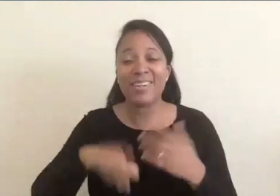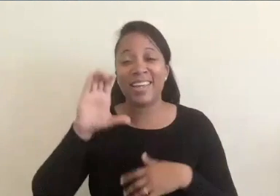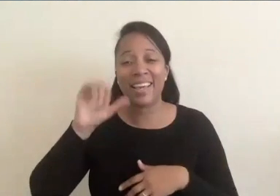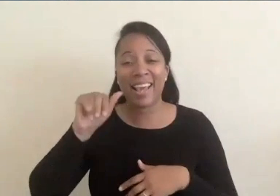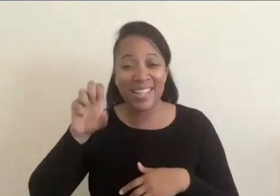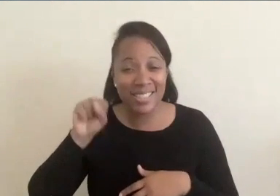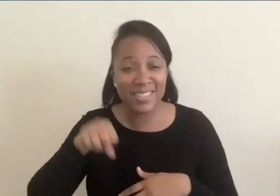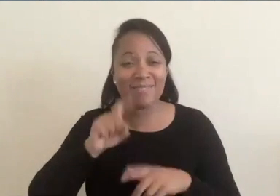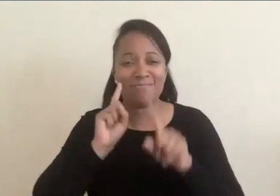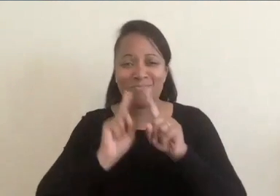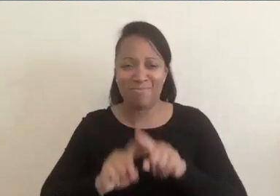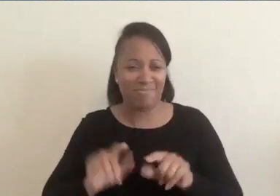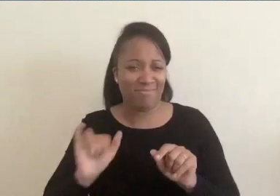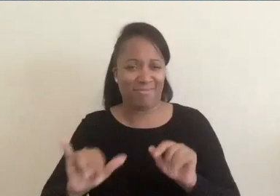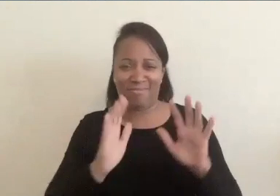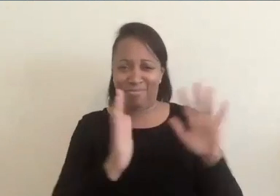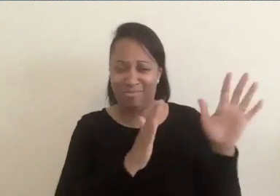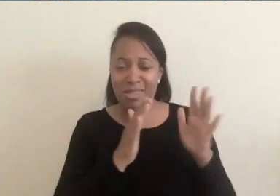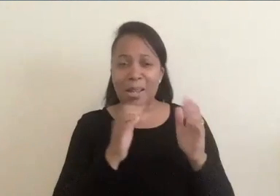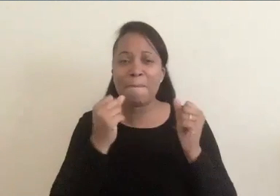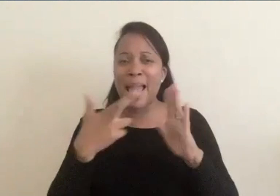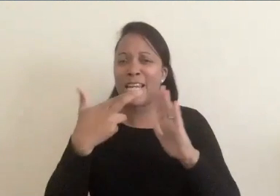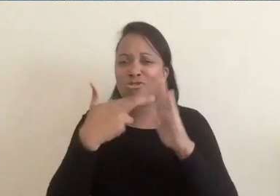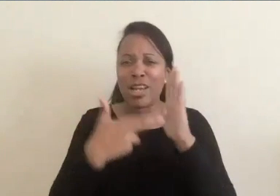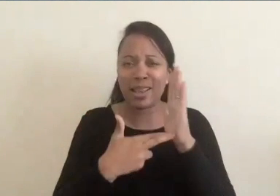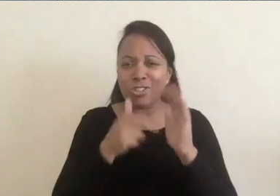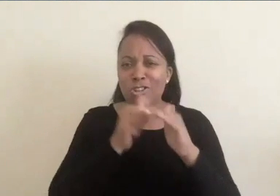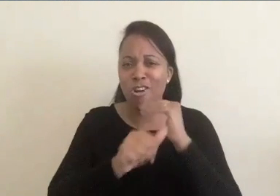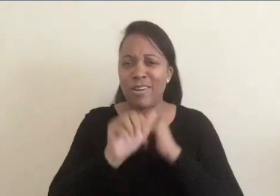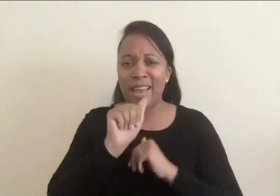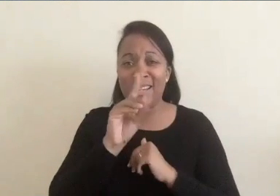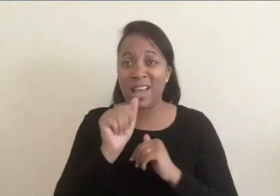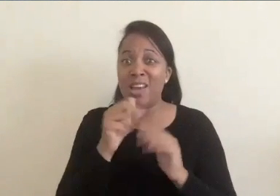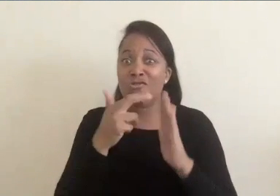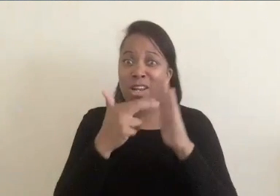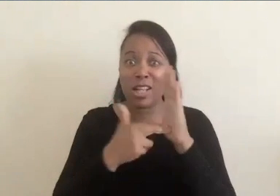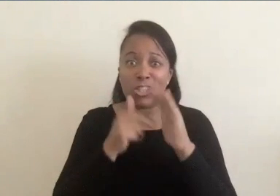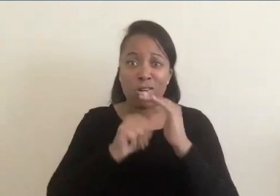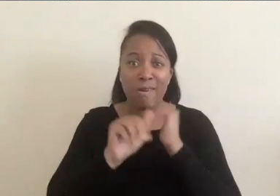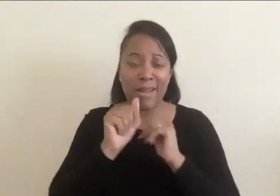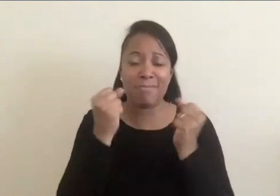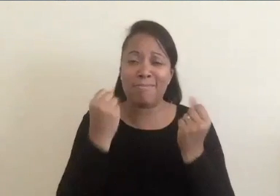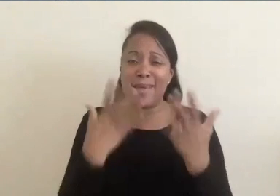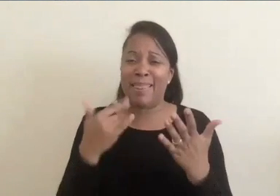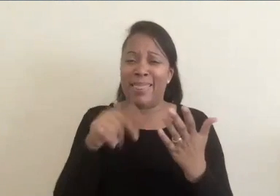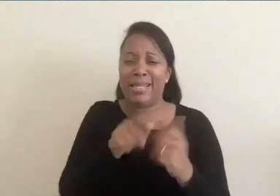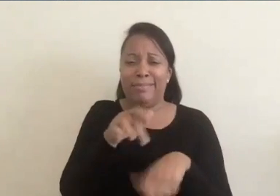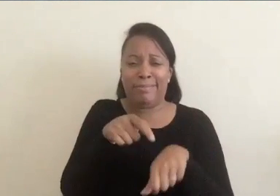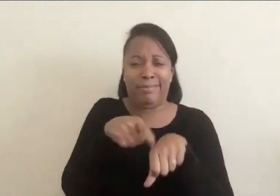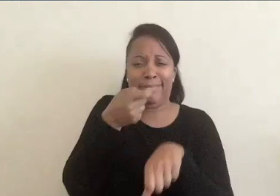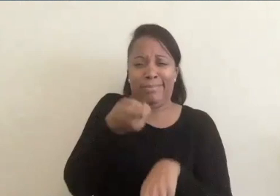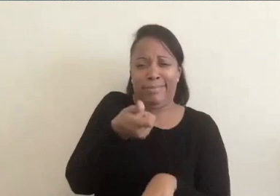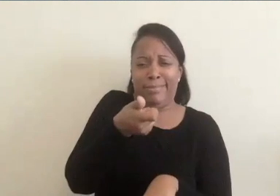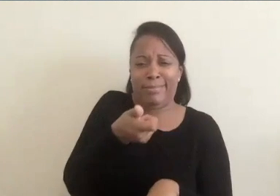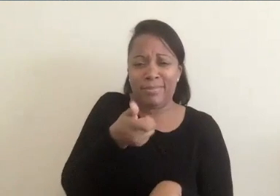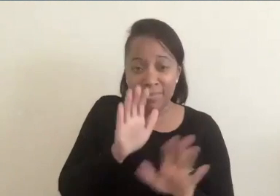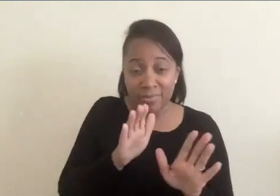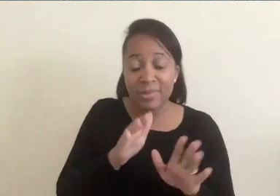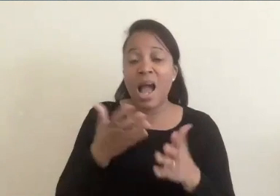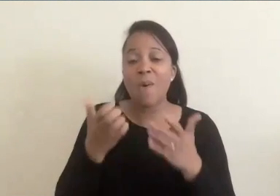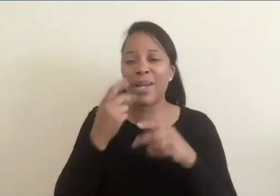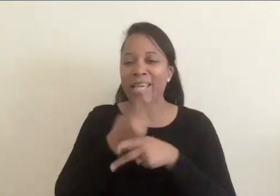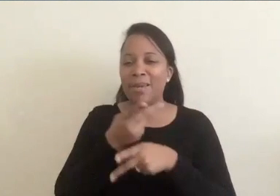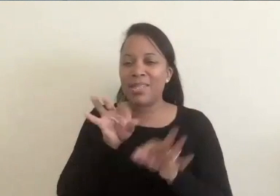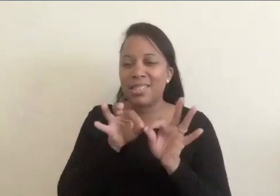the cases and all of that, all the regulations of the ADA, and again, there are many, we just sort of scratched the surface. Let's keep